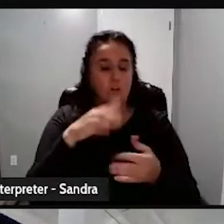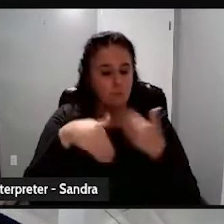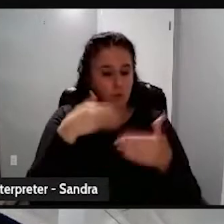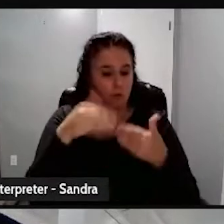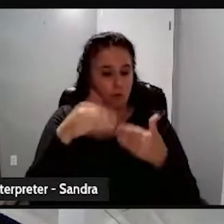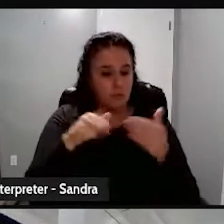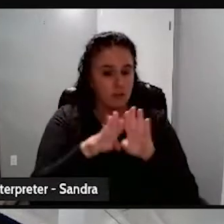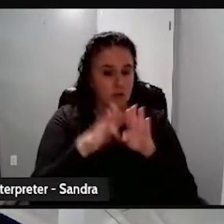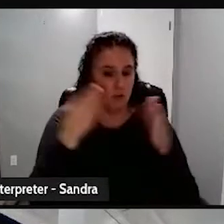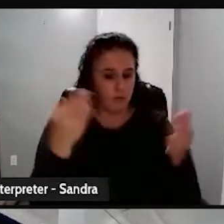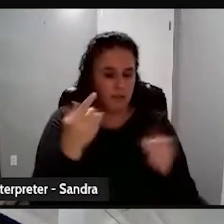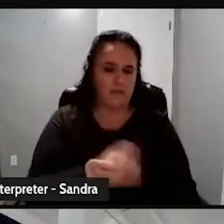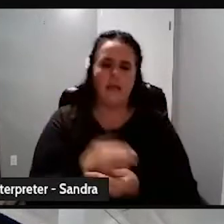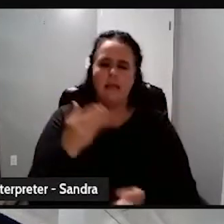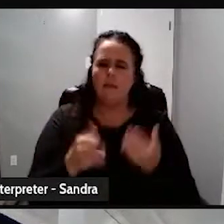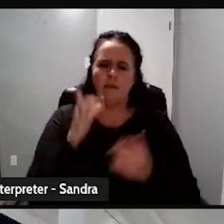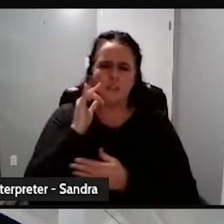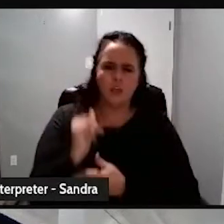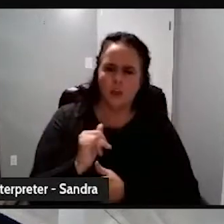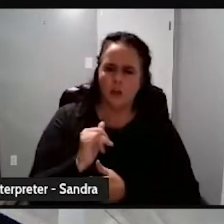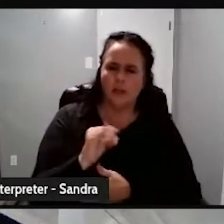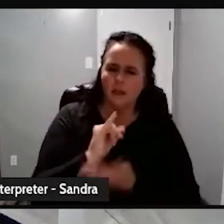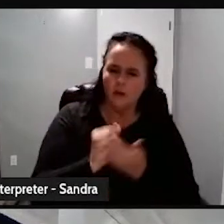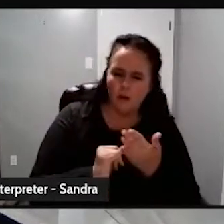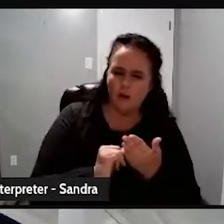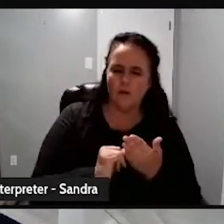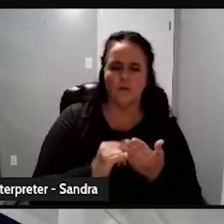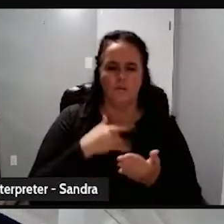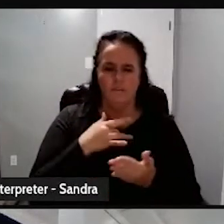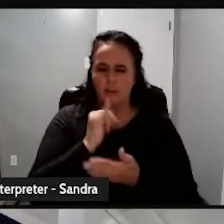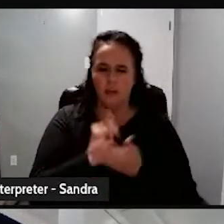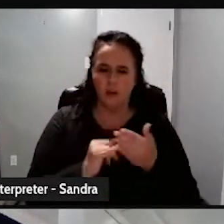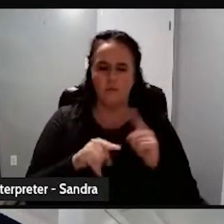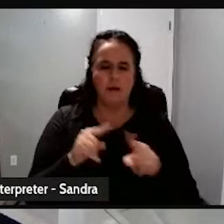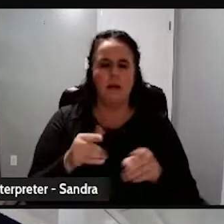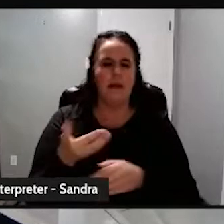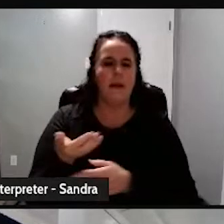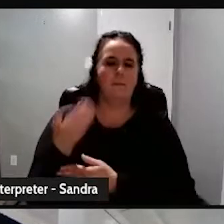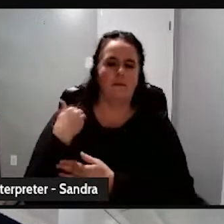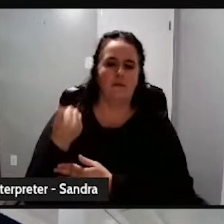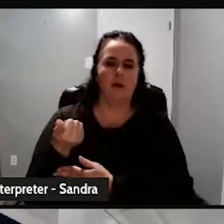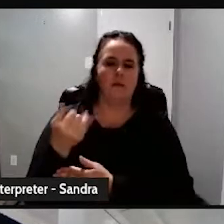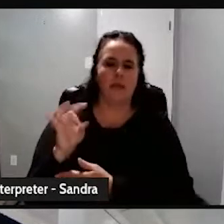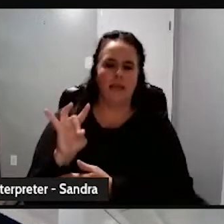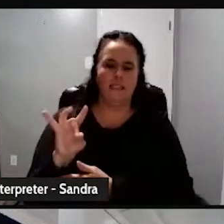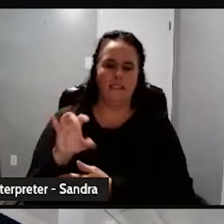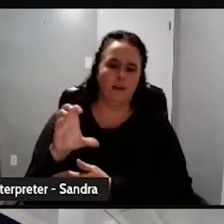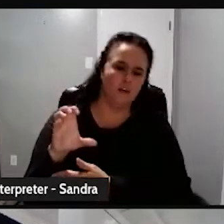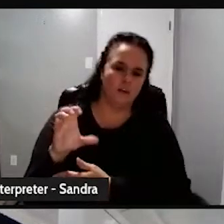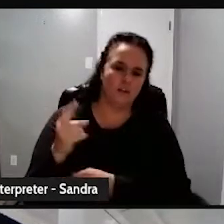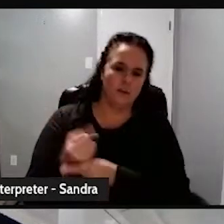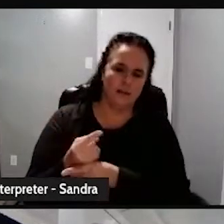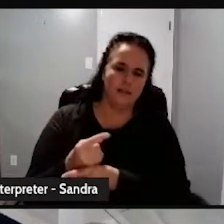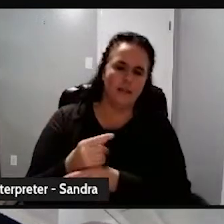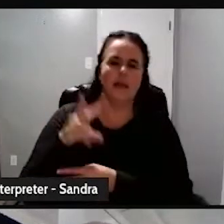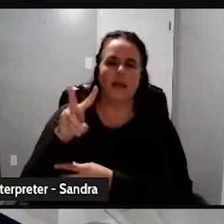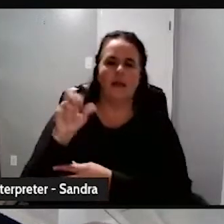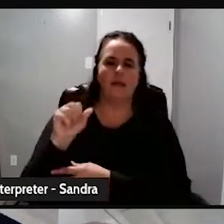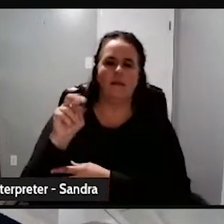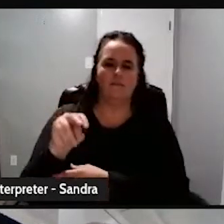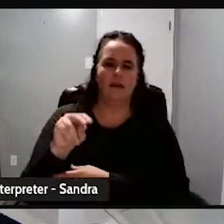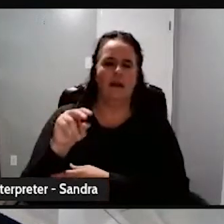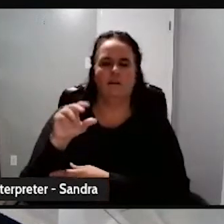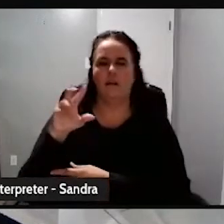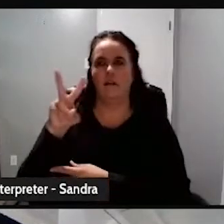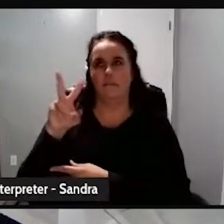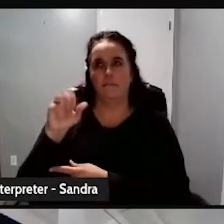art, but in the 1800s, Van Gogh, who is also Van Gogh, if anybody doesn't know, was